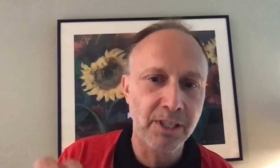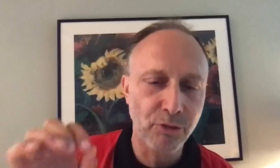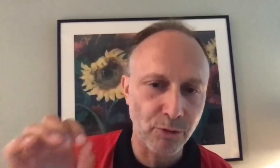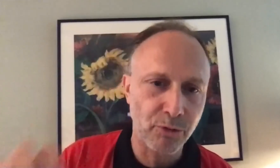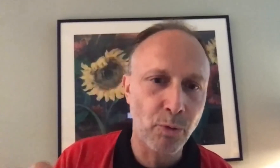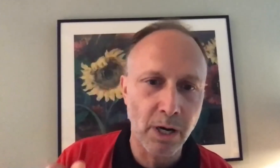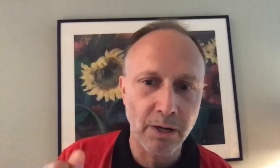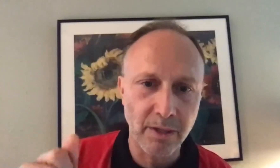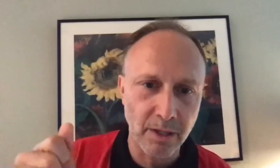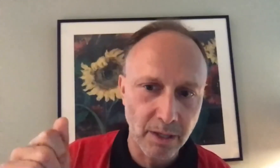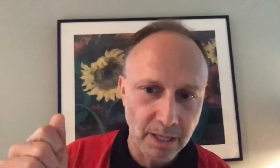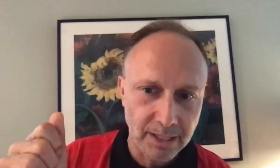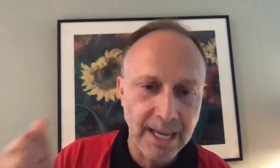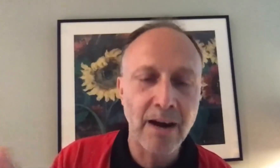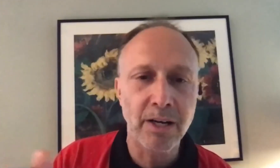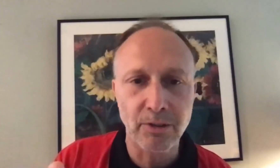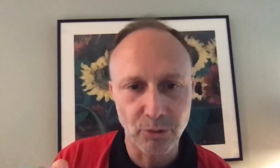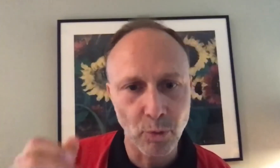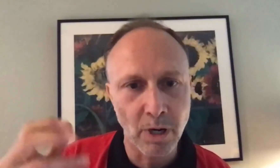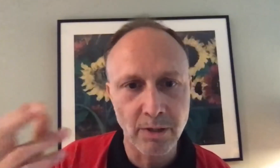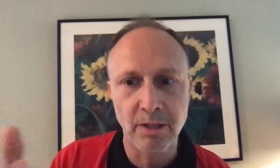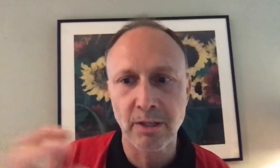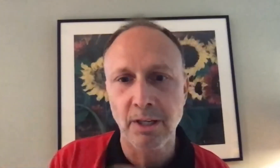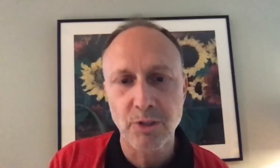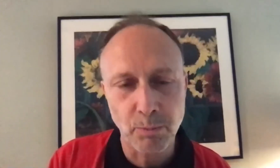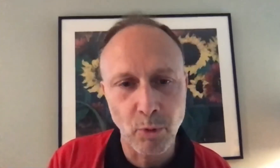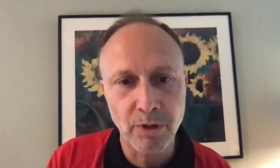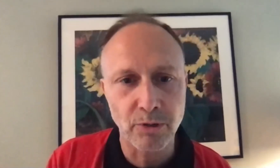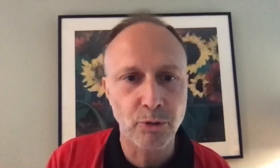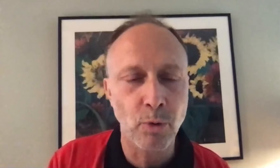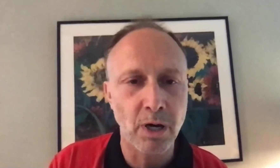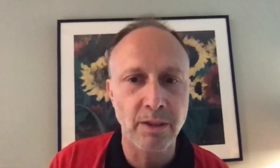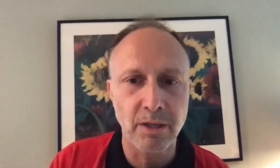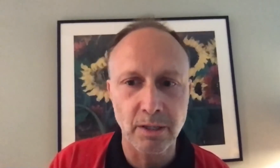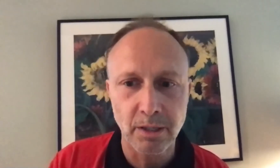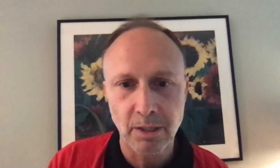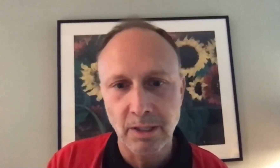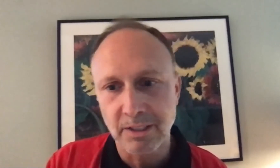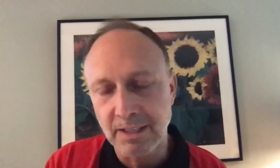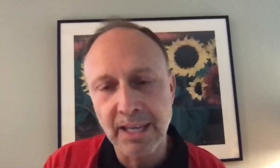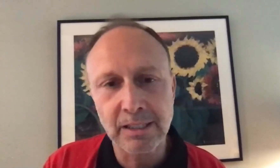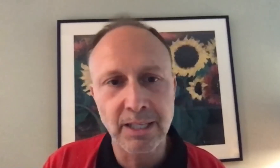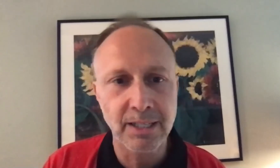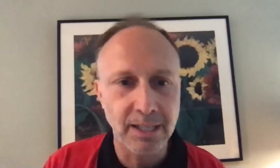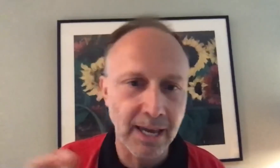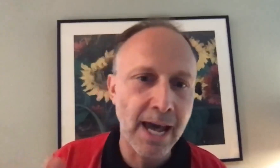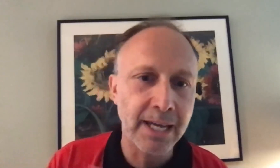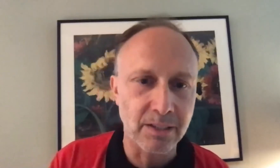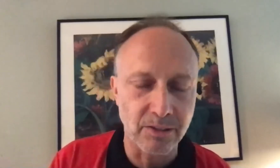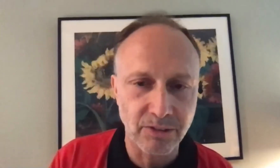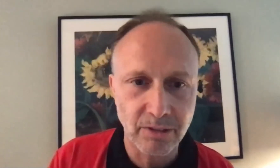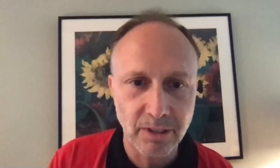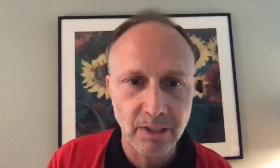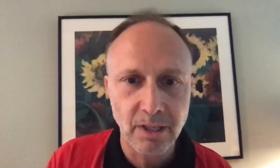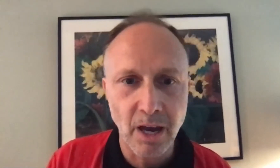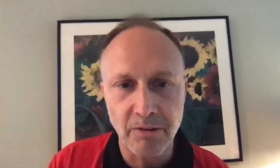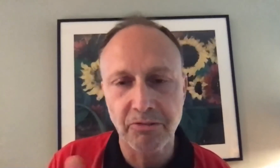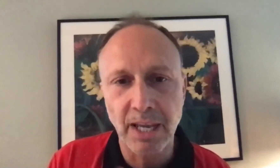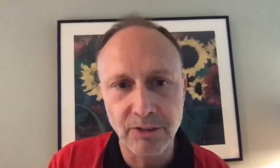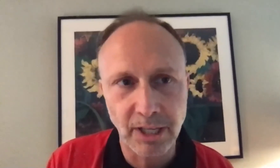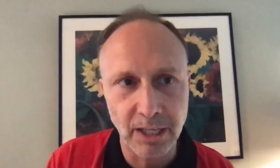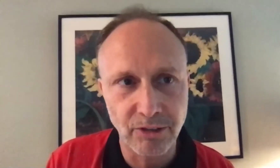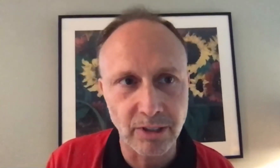leaving nobody behind, and giving all learners, and not just the children themselves, but also their